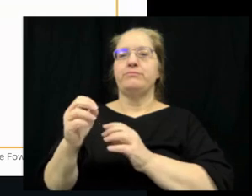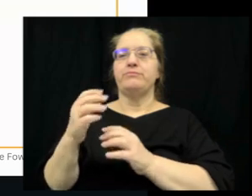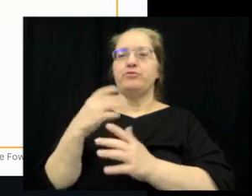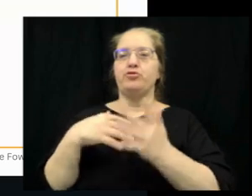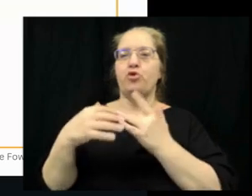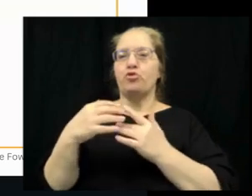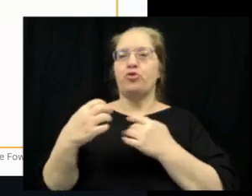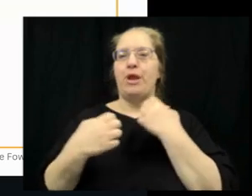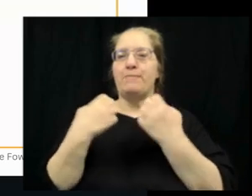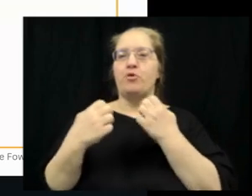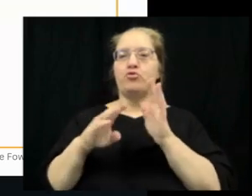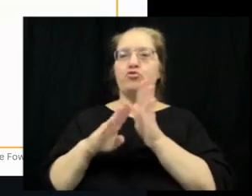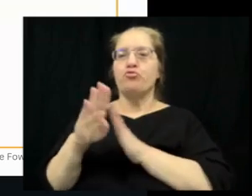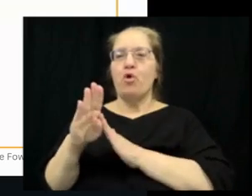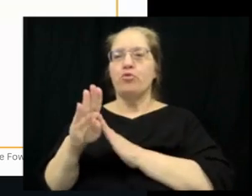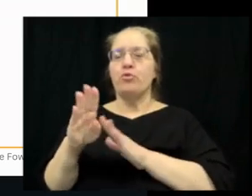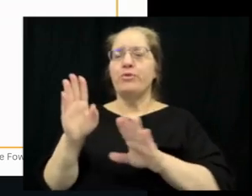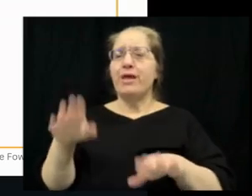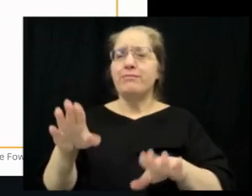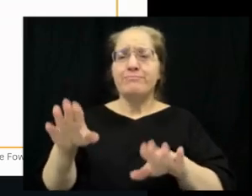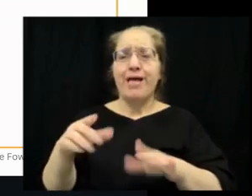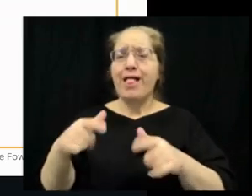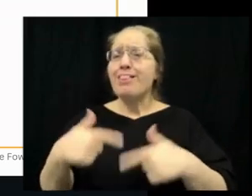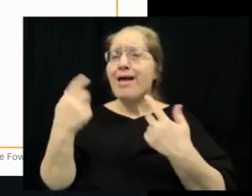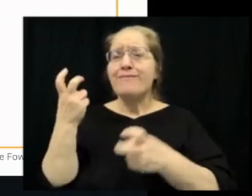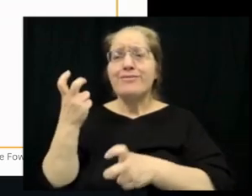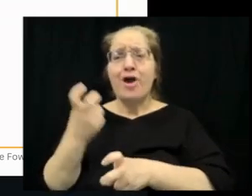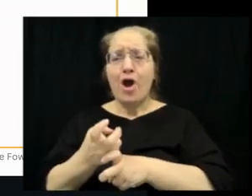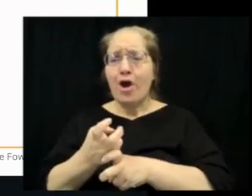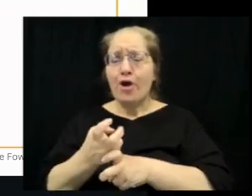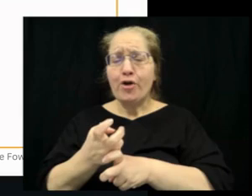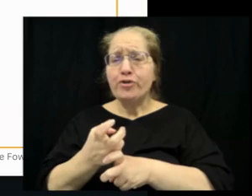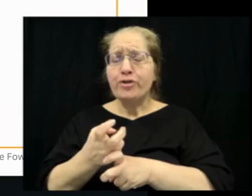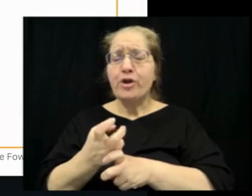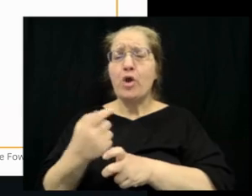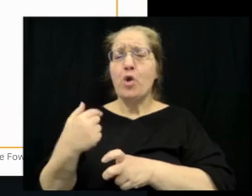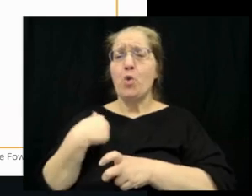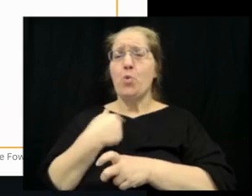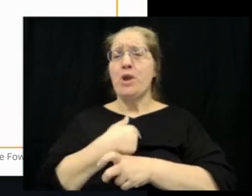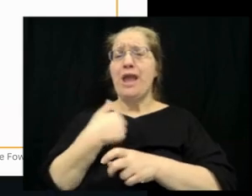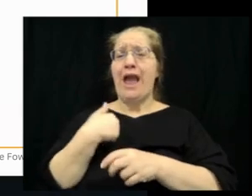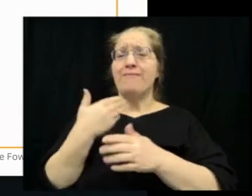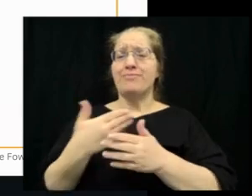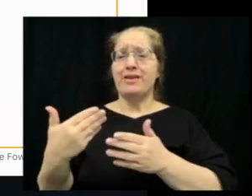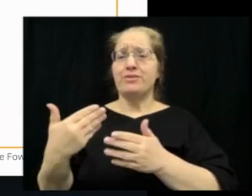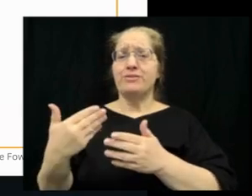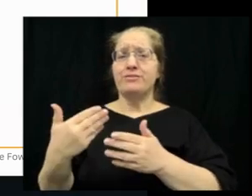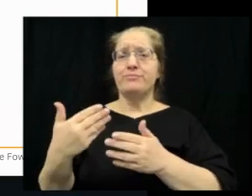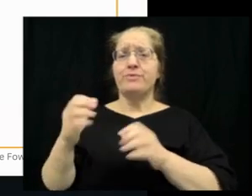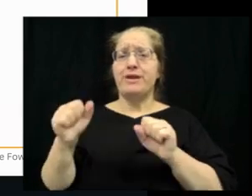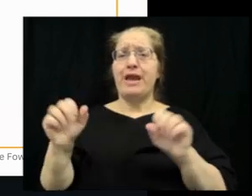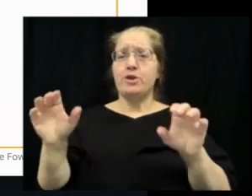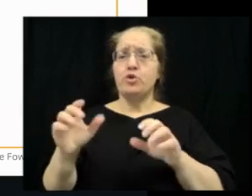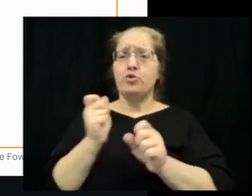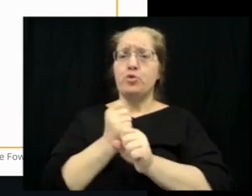to listen, life is hard, and we have things that we can do to make changes,